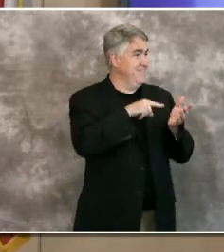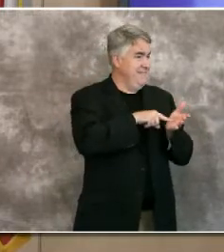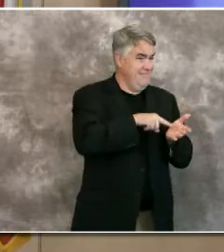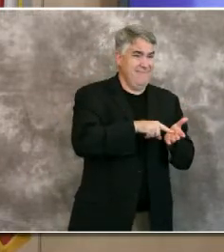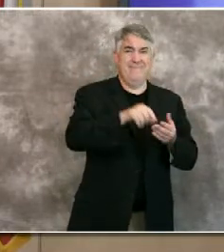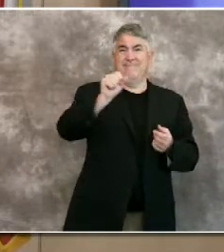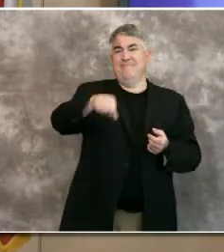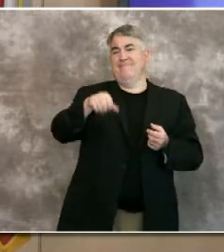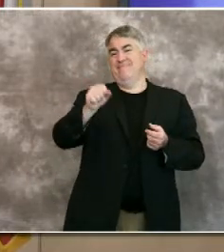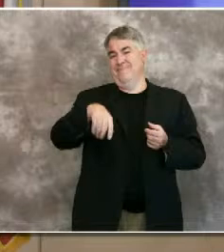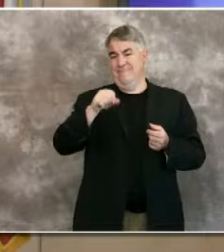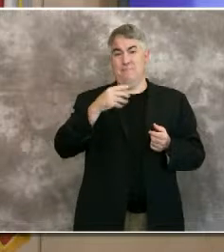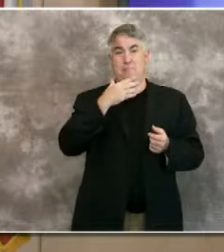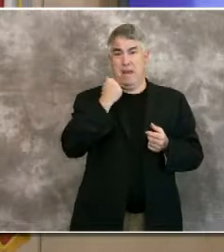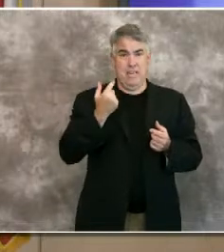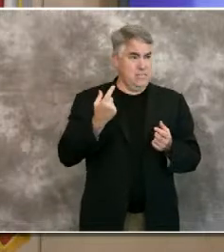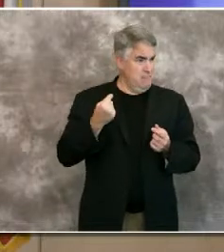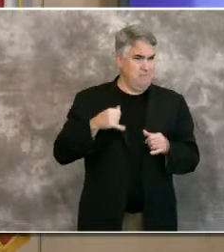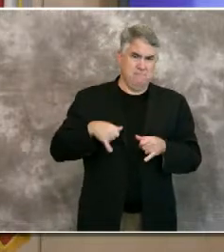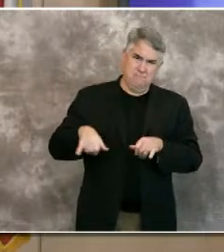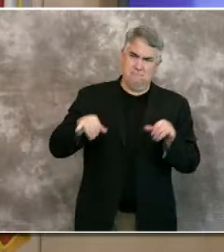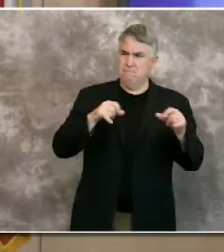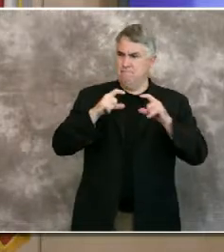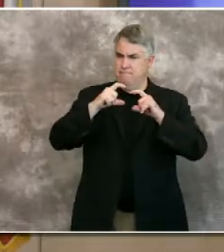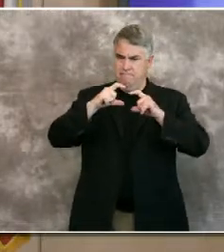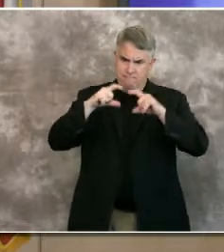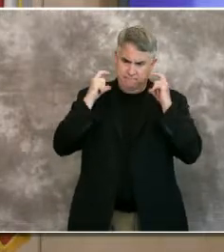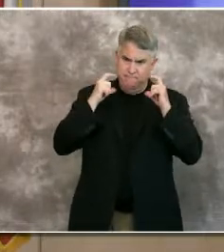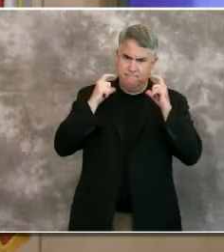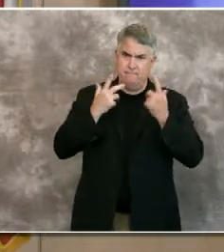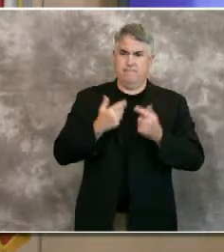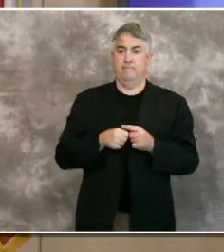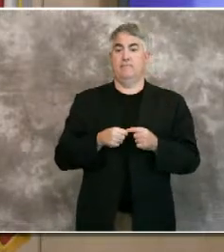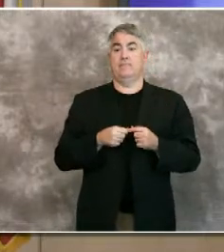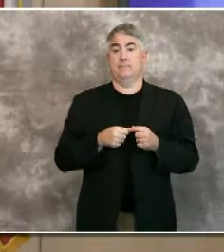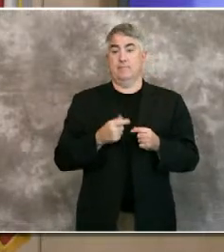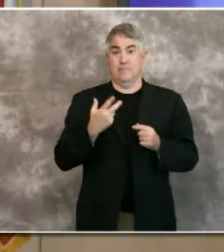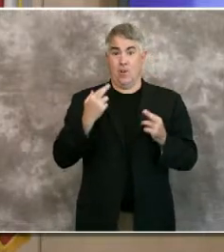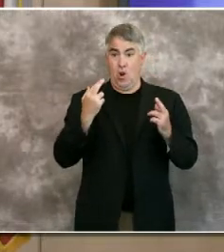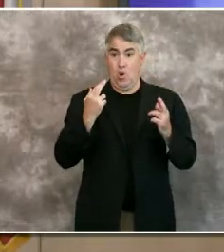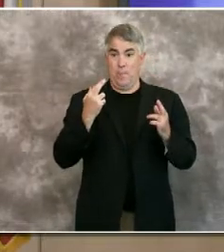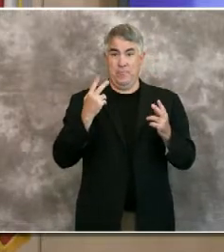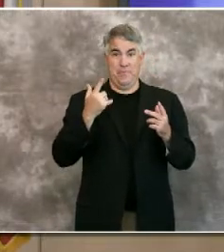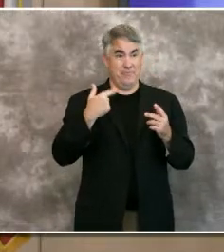count on those entities who have large platforms to hopefully do the same.